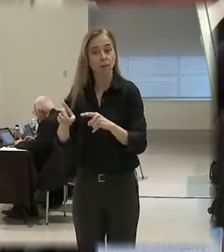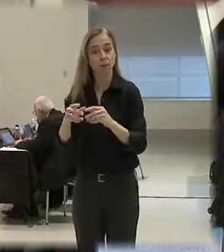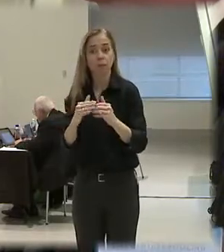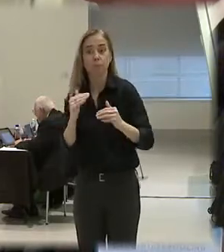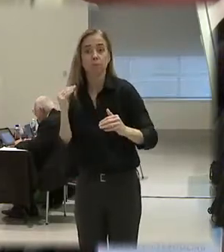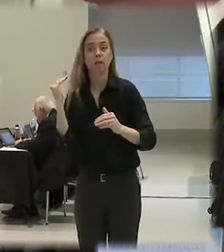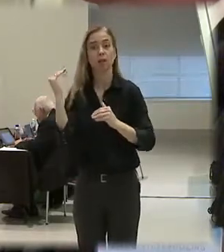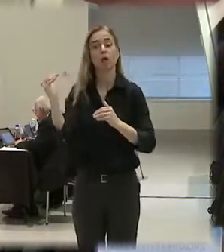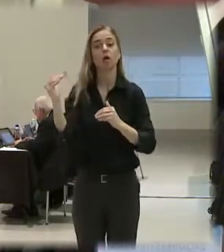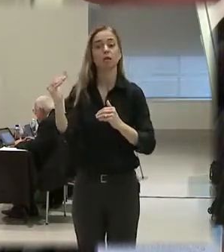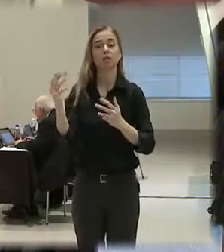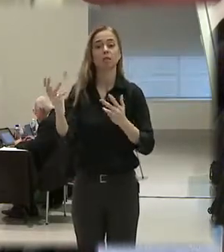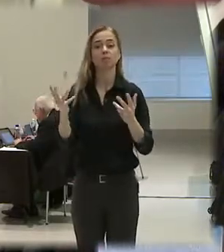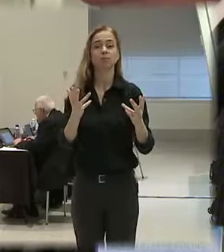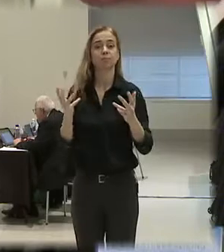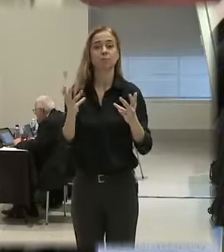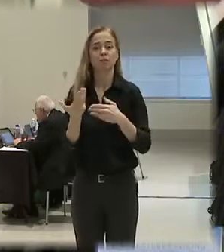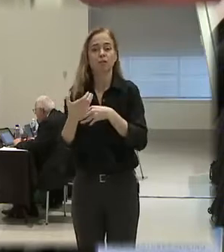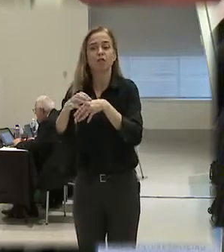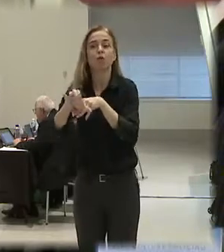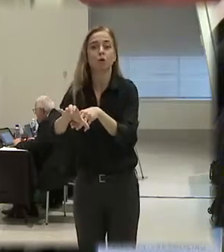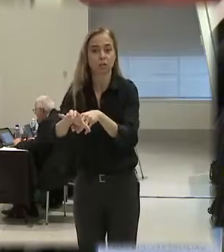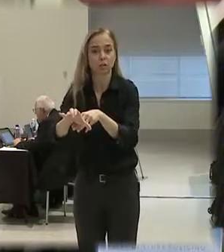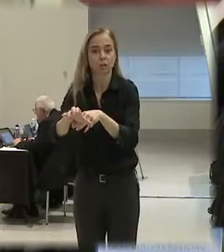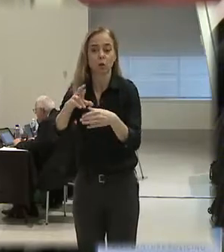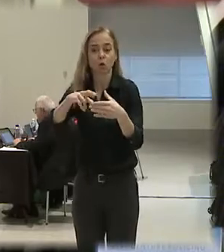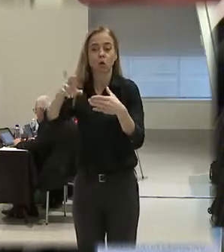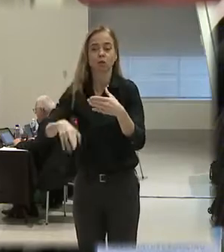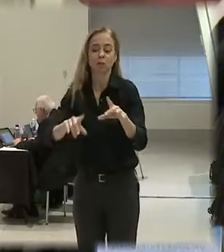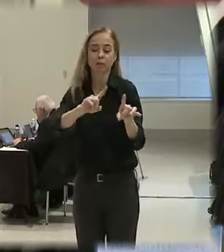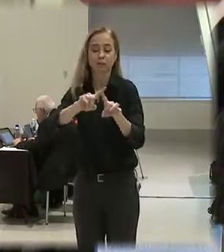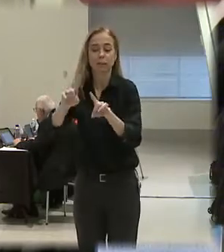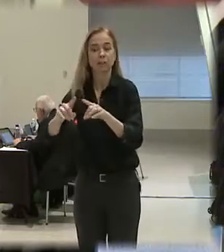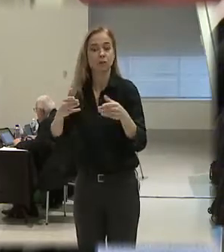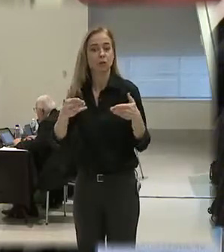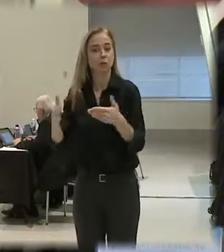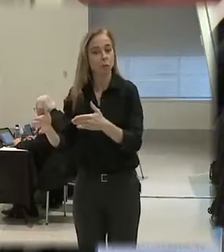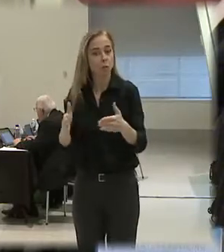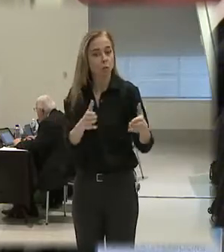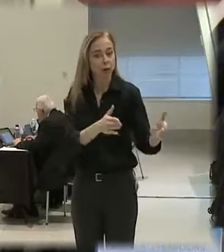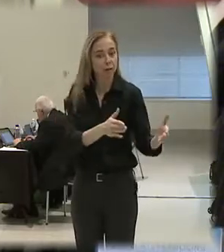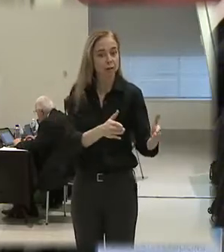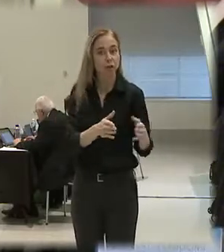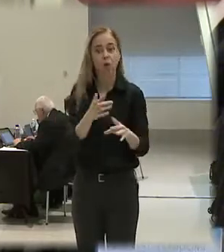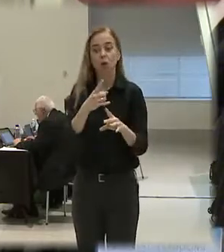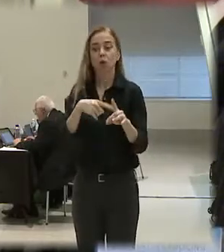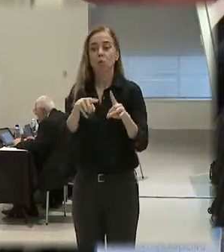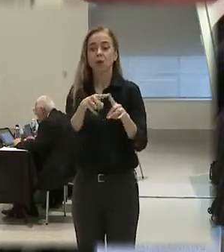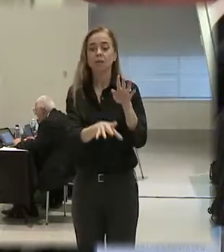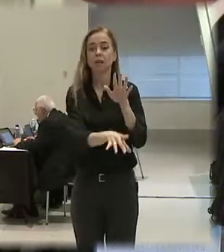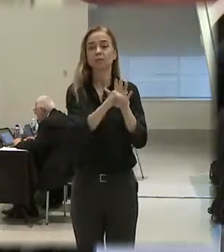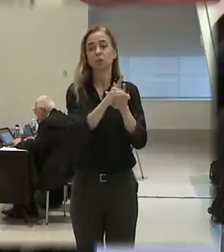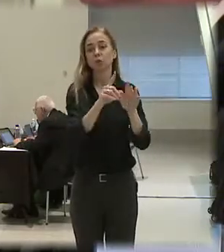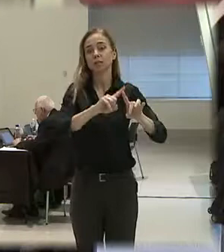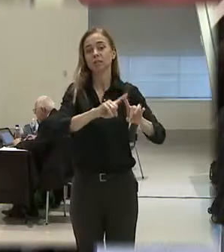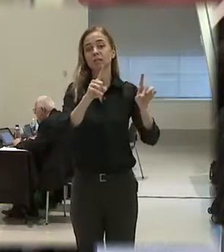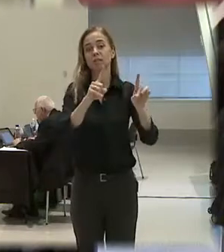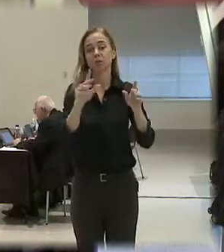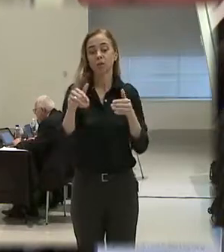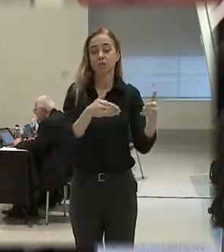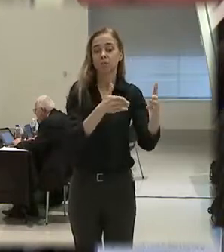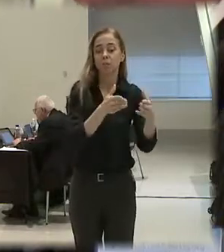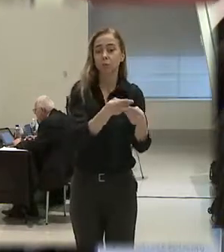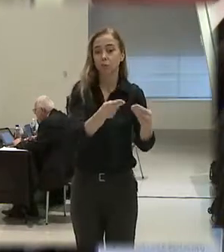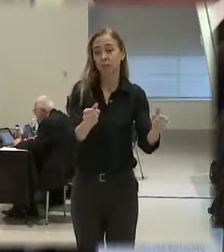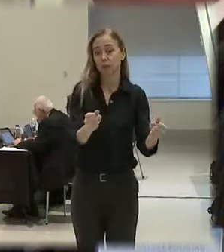beyond the force, are resolved in different ways, where officers have found different ways to resolve situations. And I